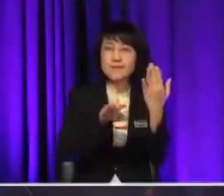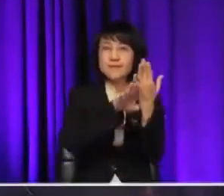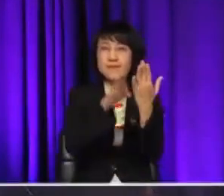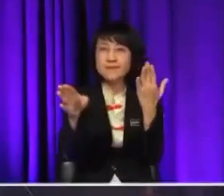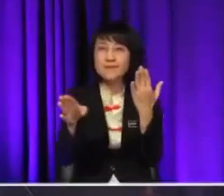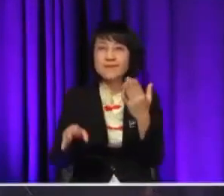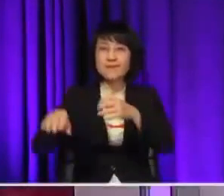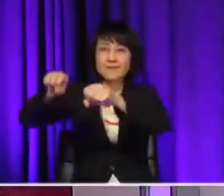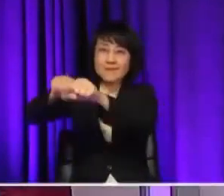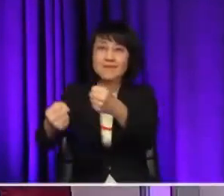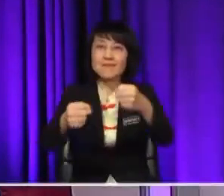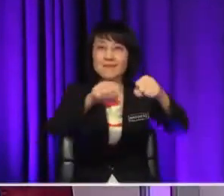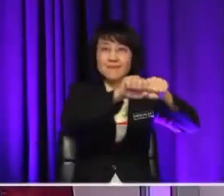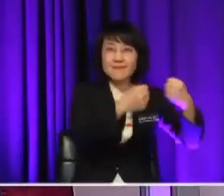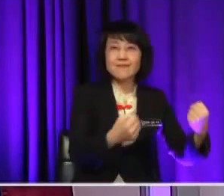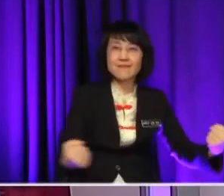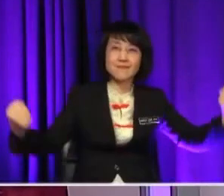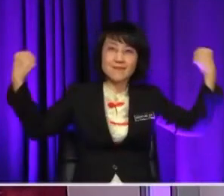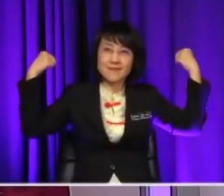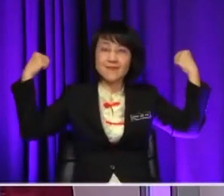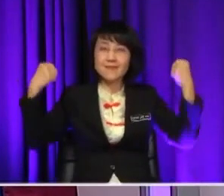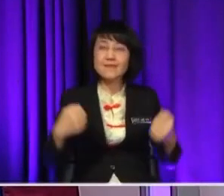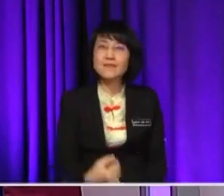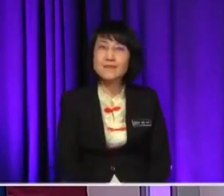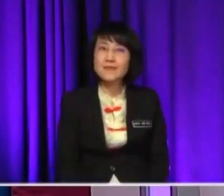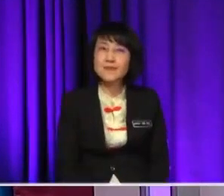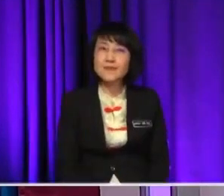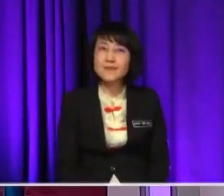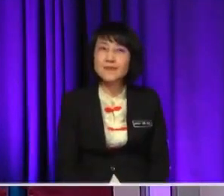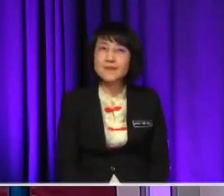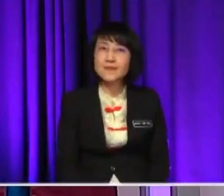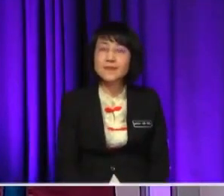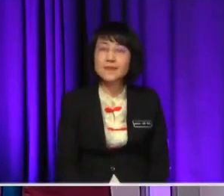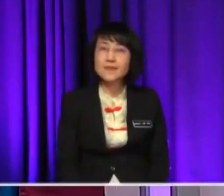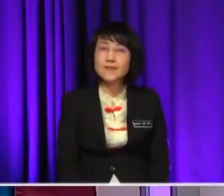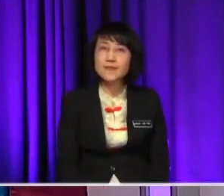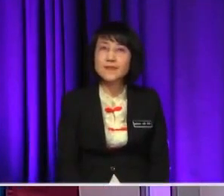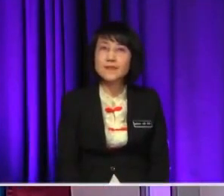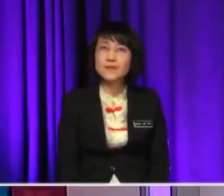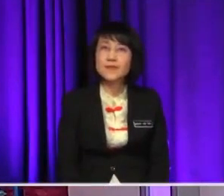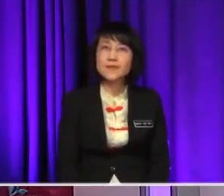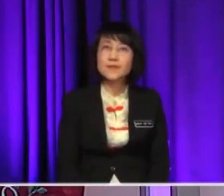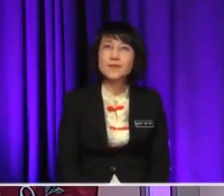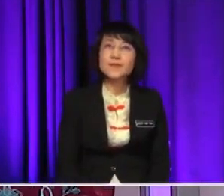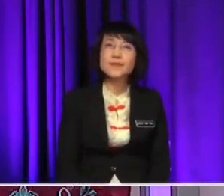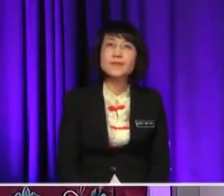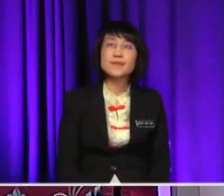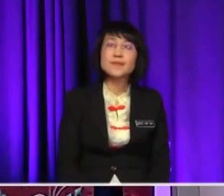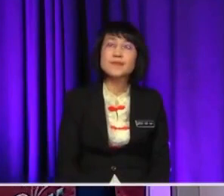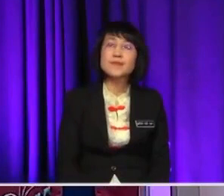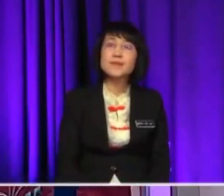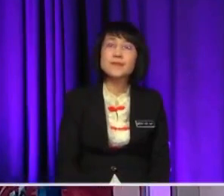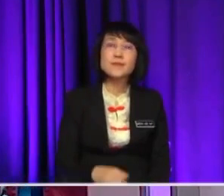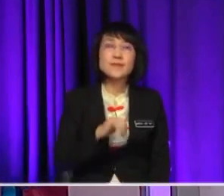breaking things about. Okay, now, is there any evidence? I remember